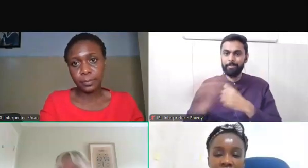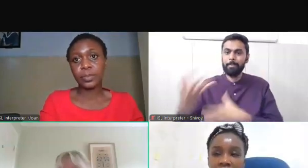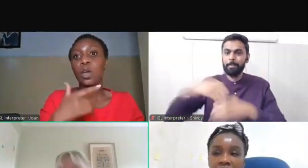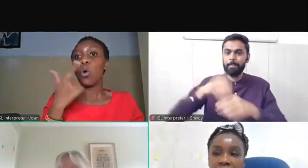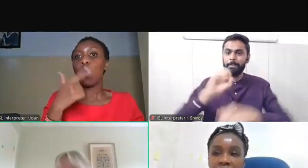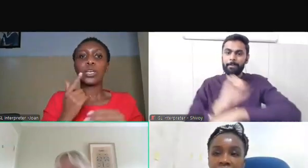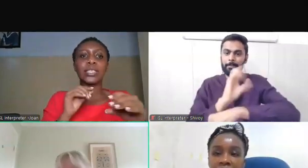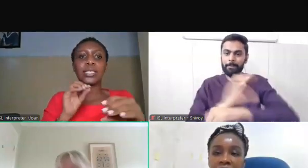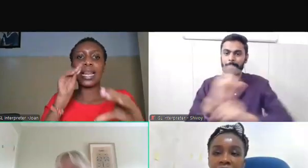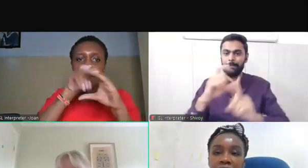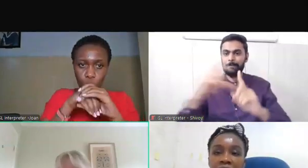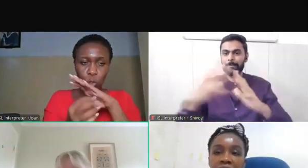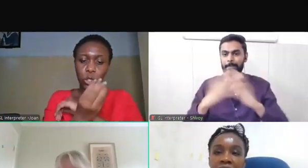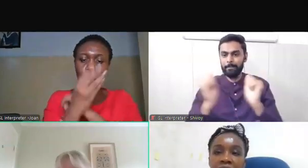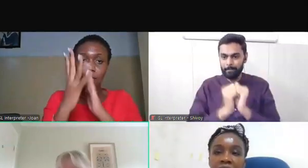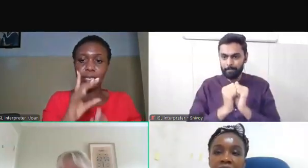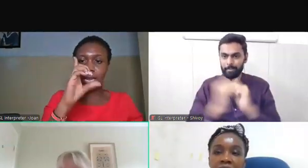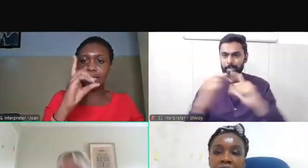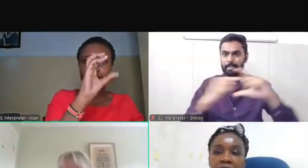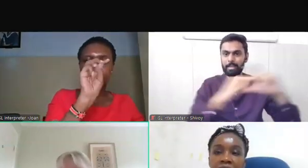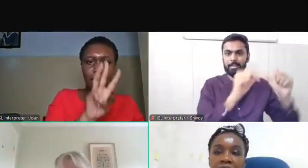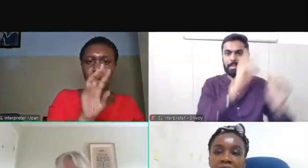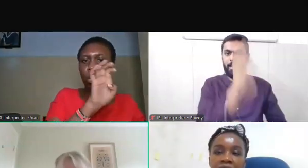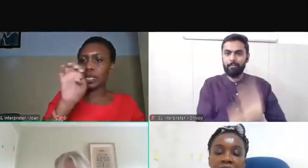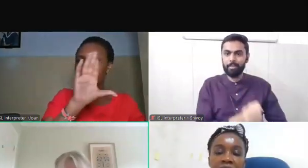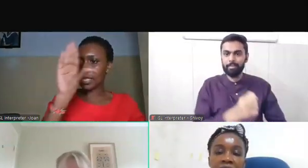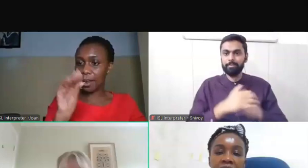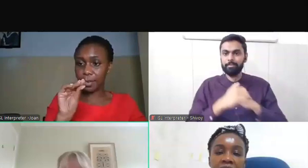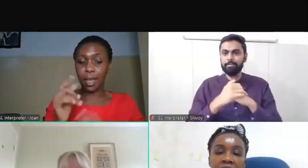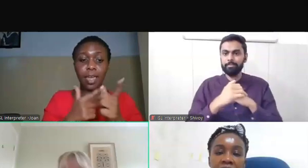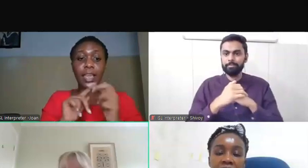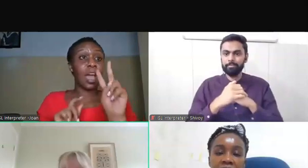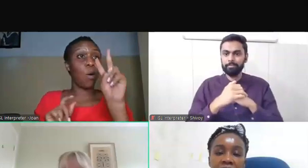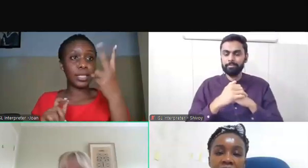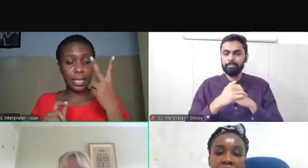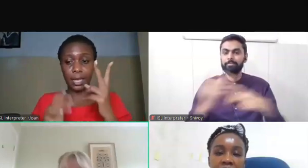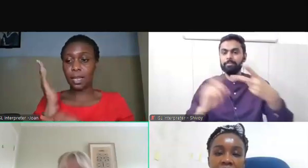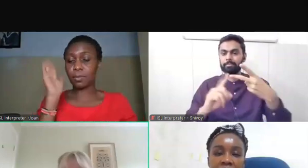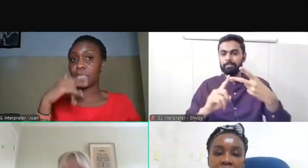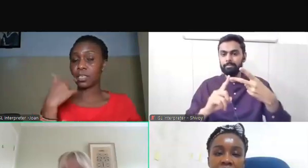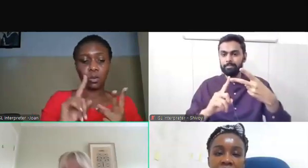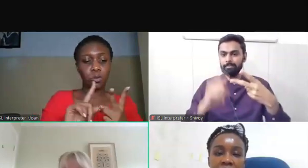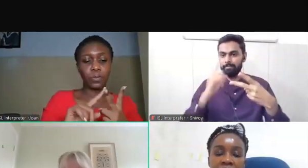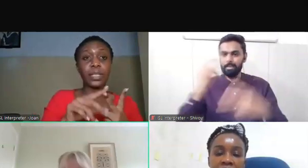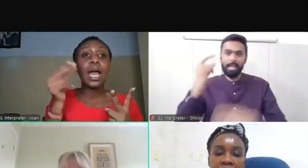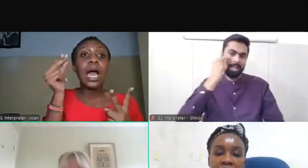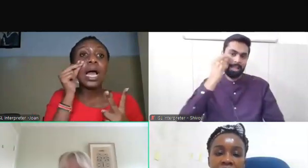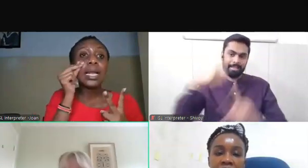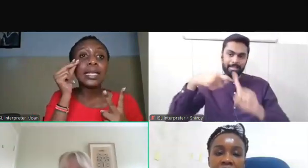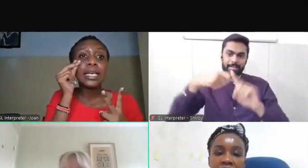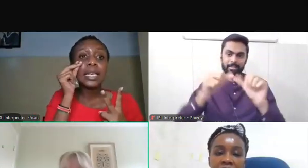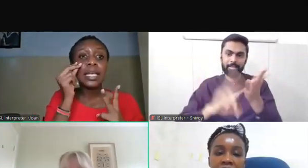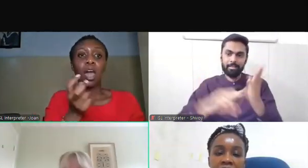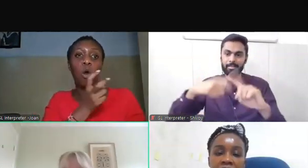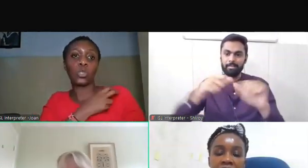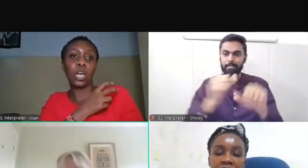advisor for DCW in East Africa, and our second presenter is Kanika Agarwal, a consultant